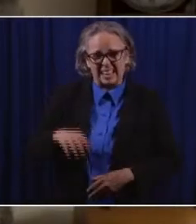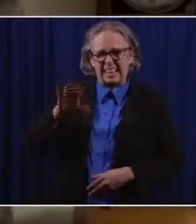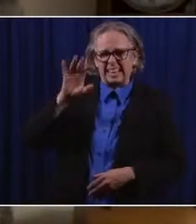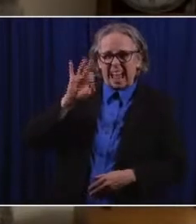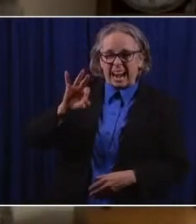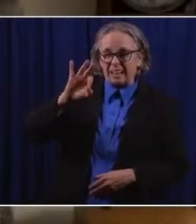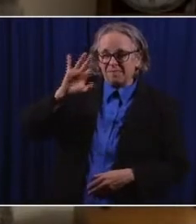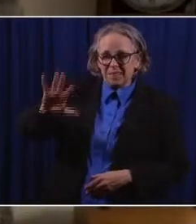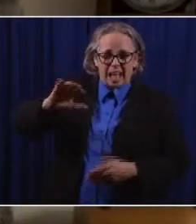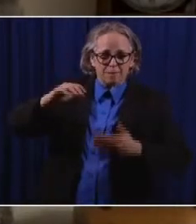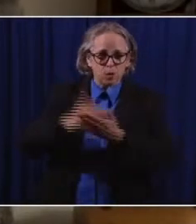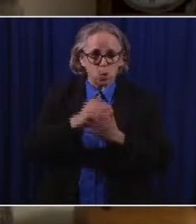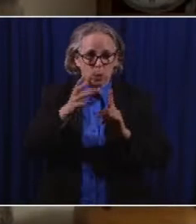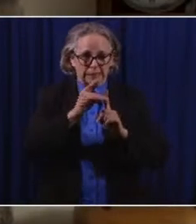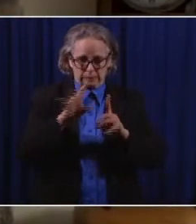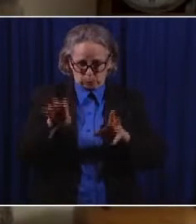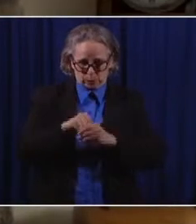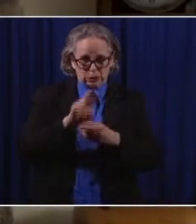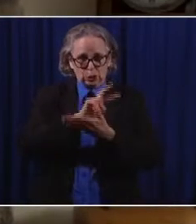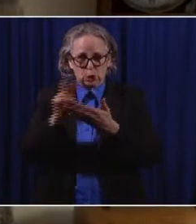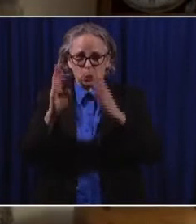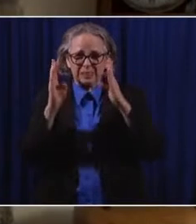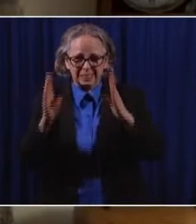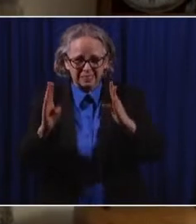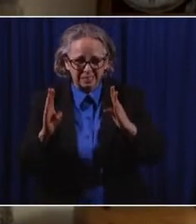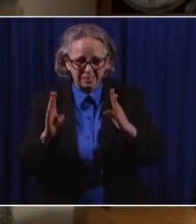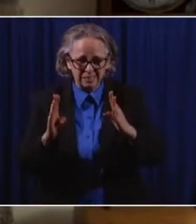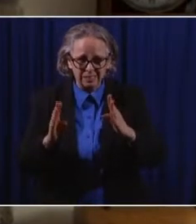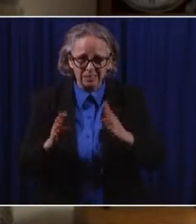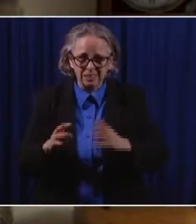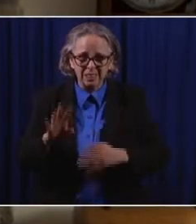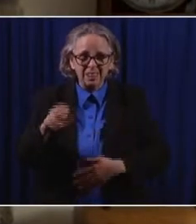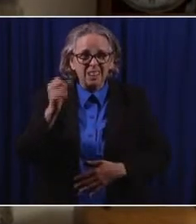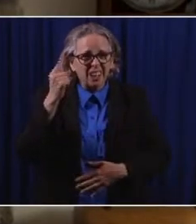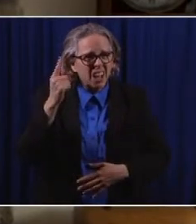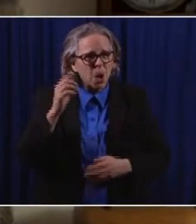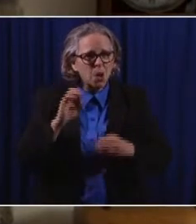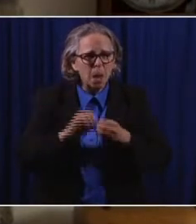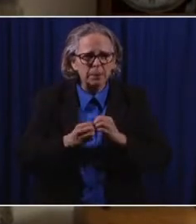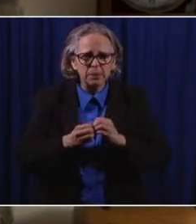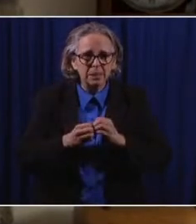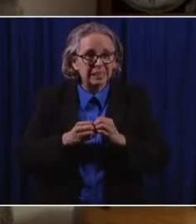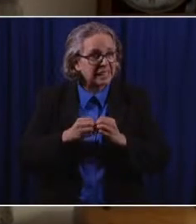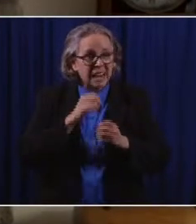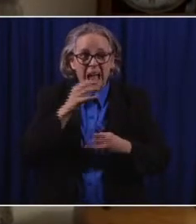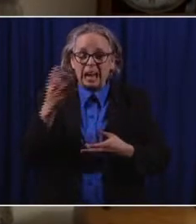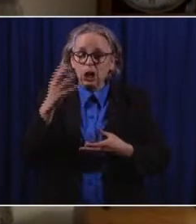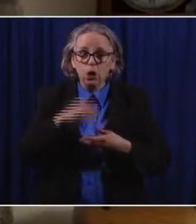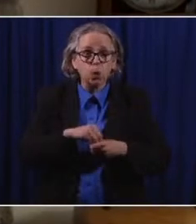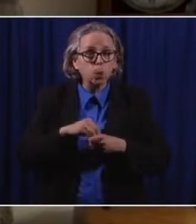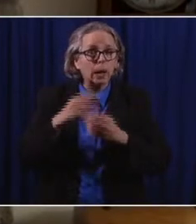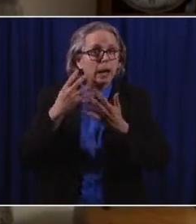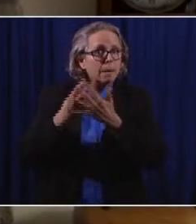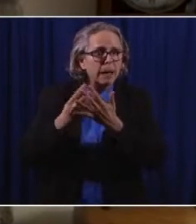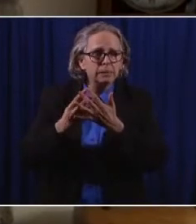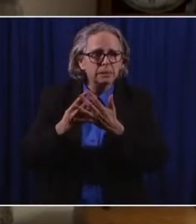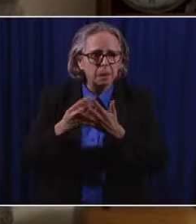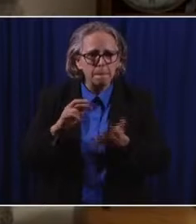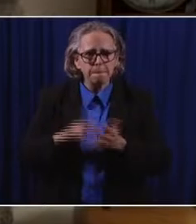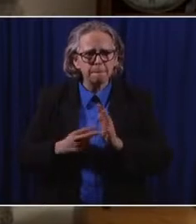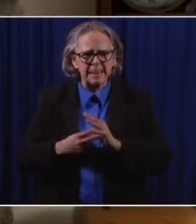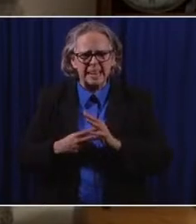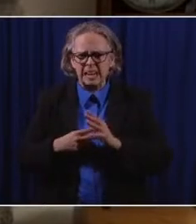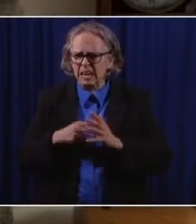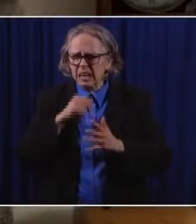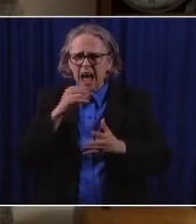weeks. These case numbers exclude incarcerated individuals. So we're not counting that. The county